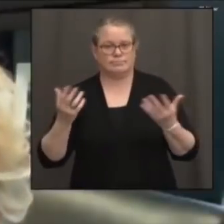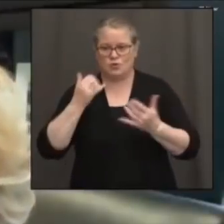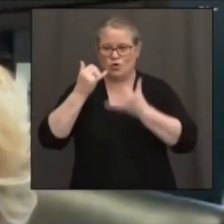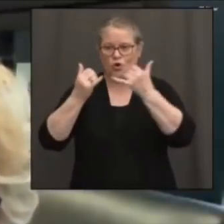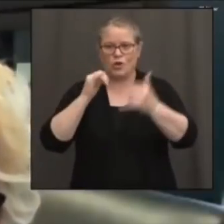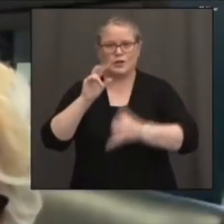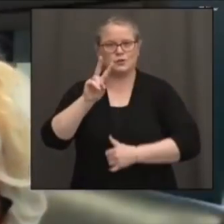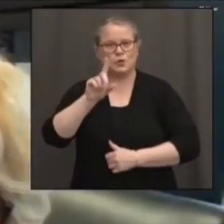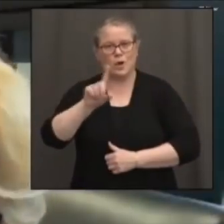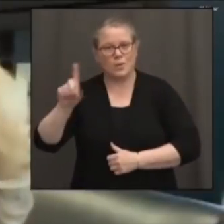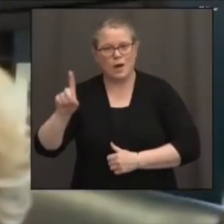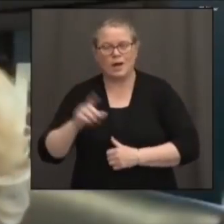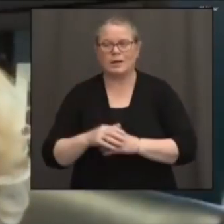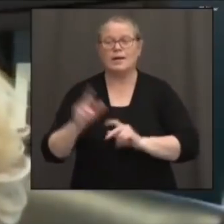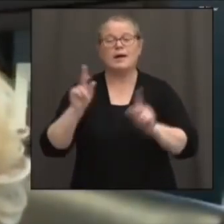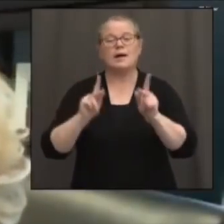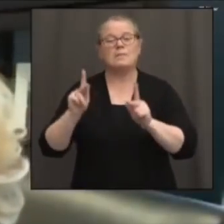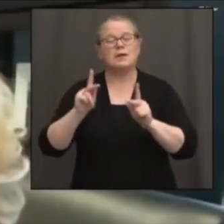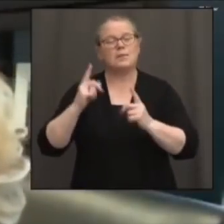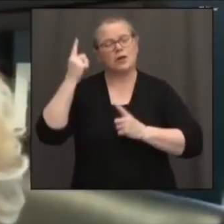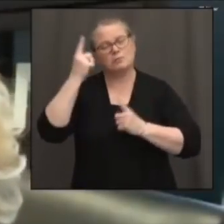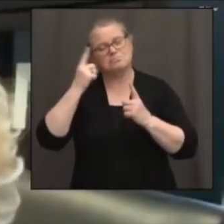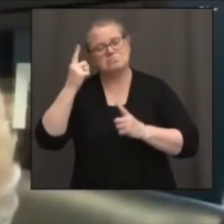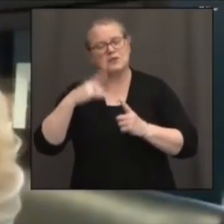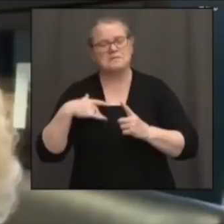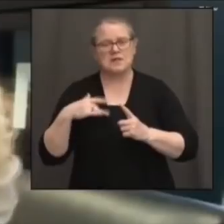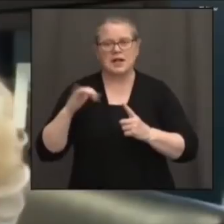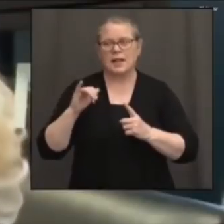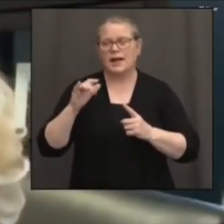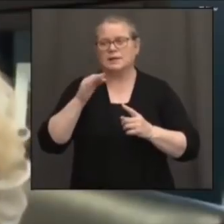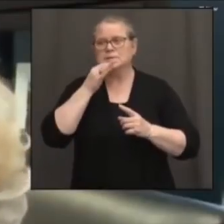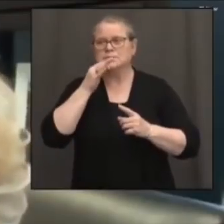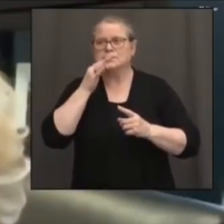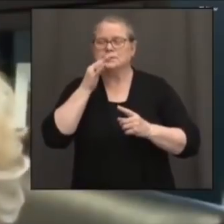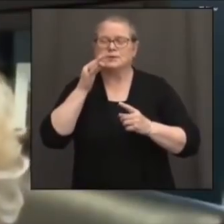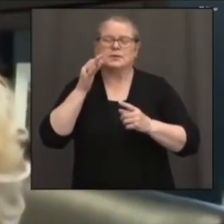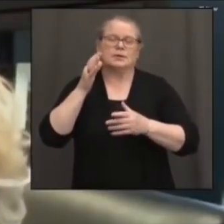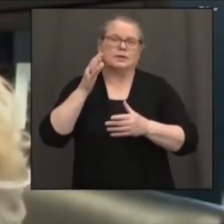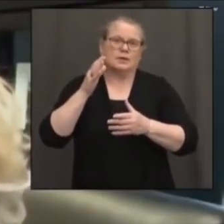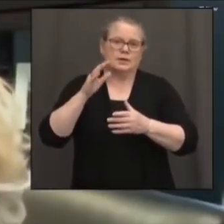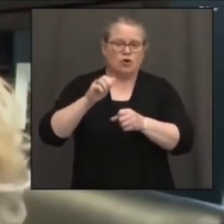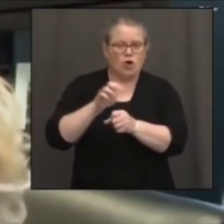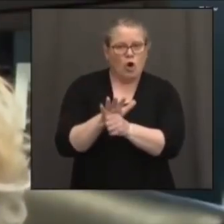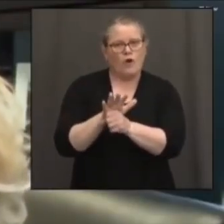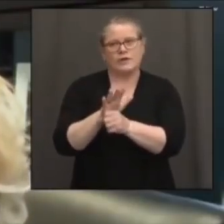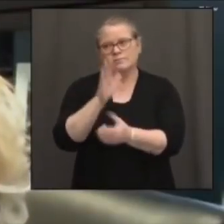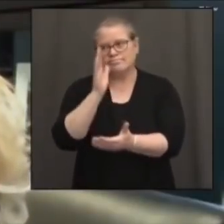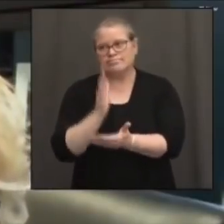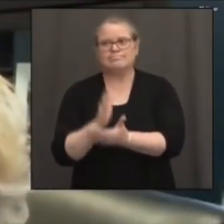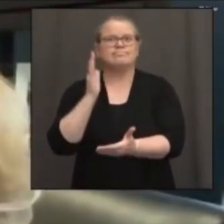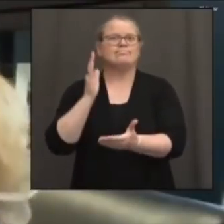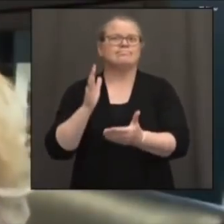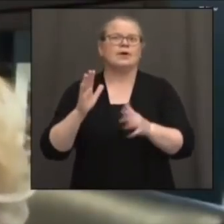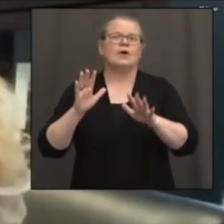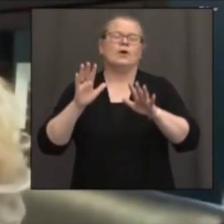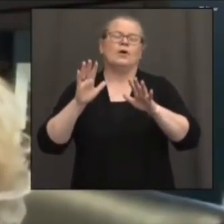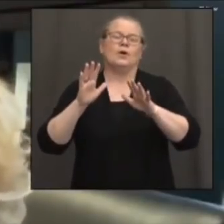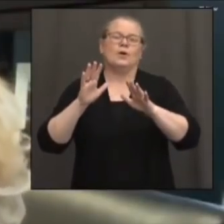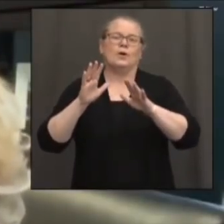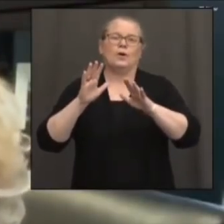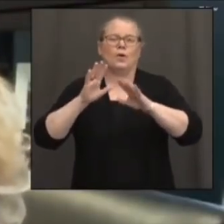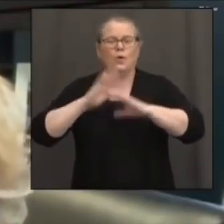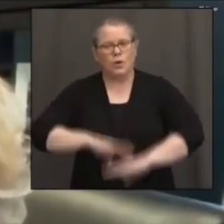settling in a little more, thinking we're coming to the end of the road soon. And I think people are starting to realize